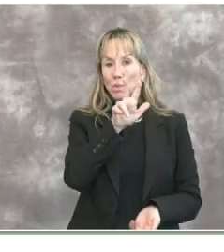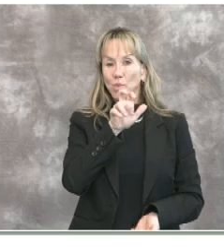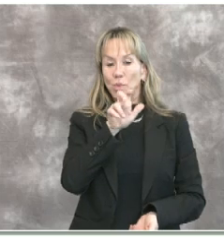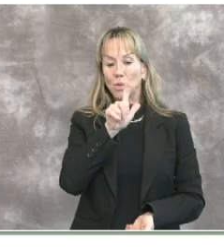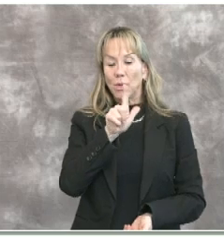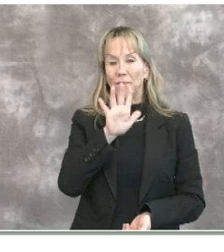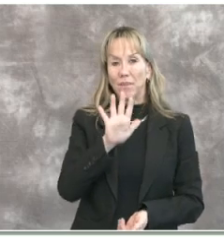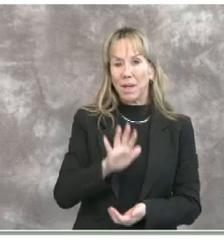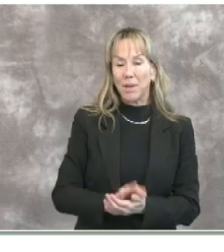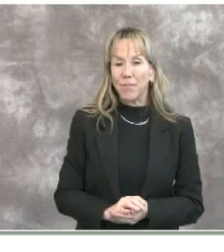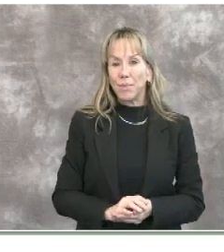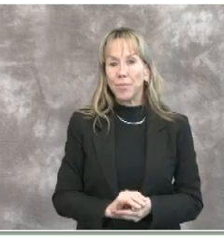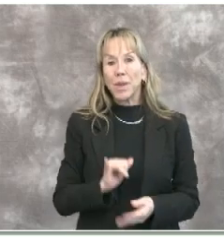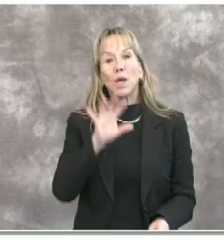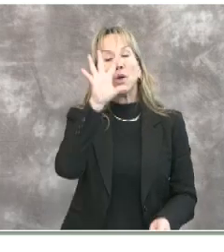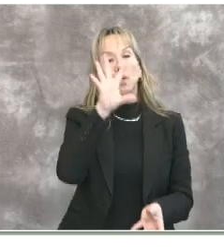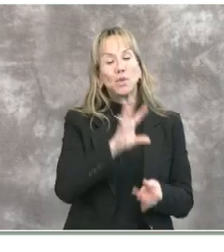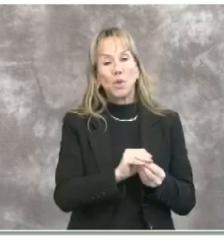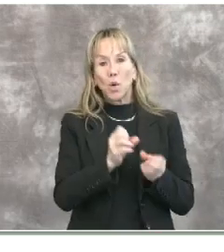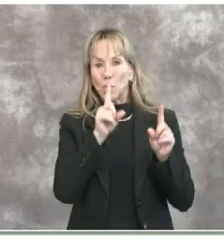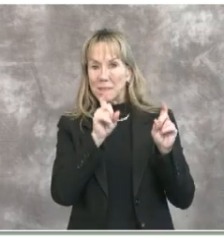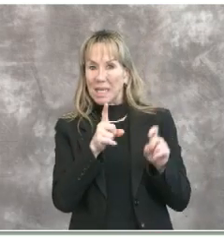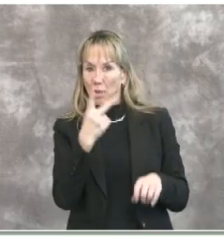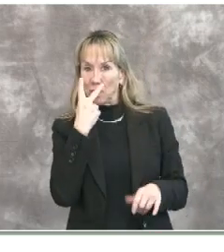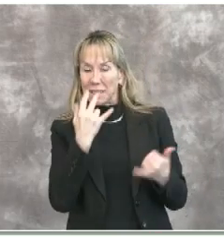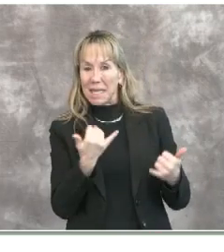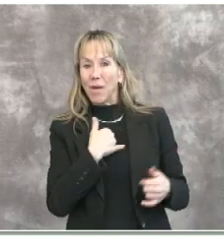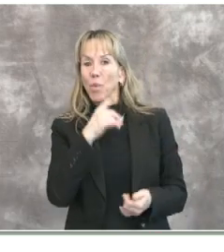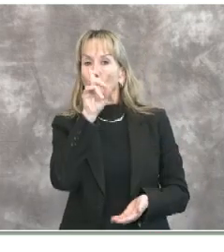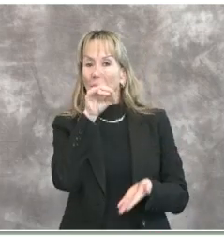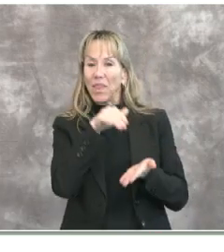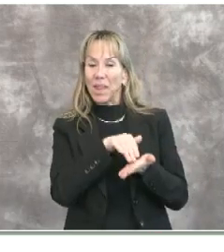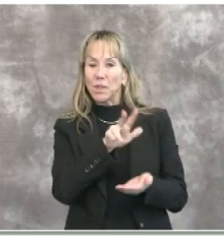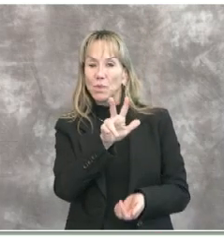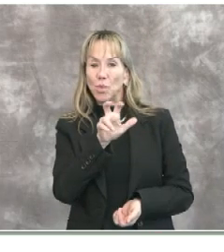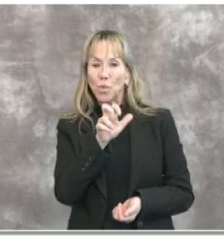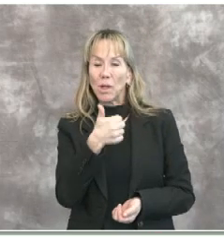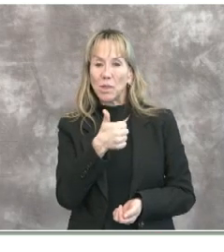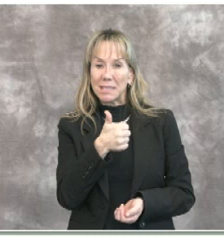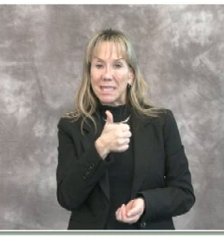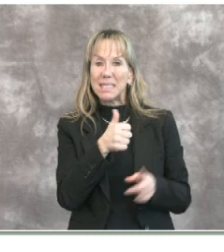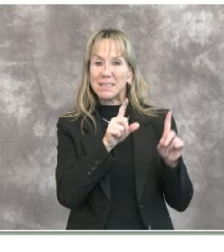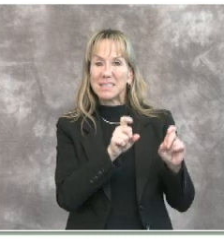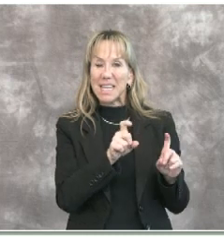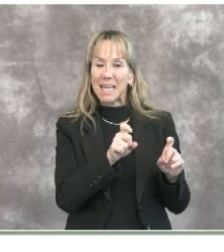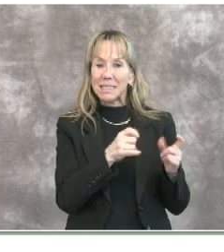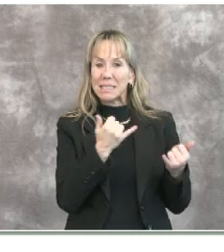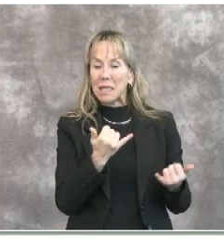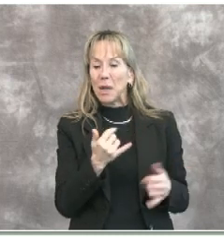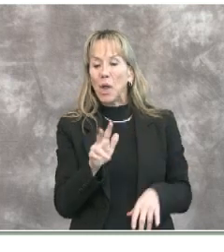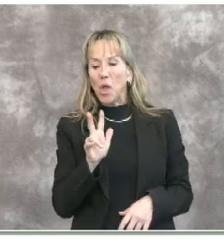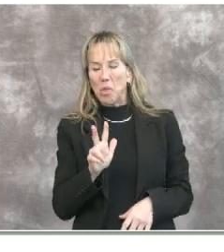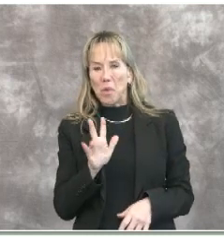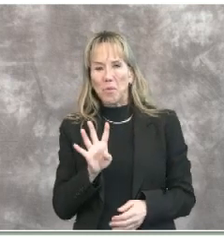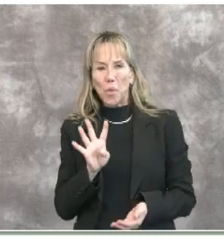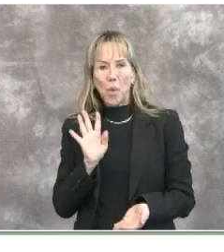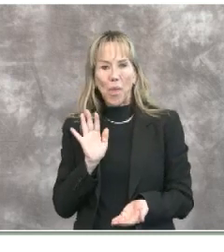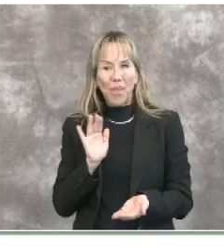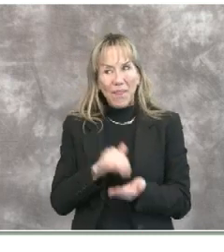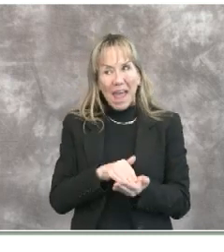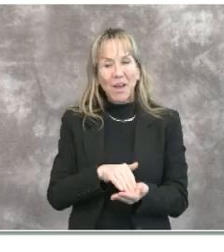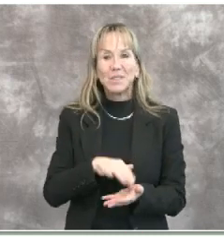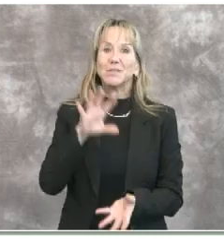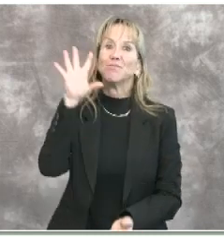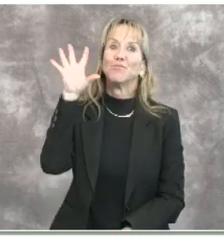2,325. Total testing, you can see today there, 1,310, takes us just short of 34,000